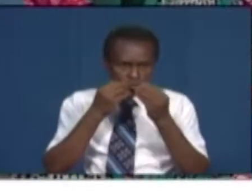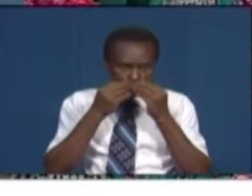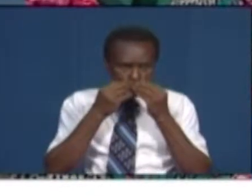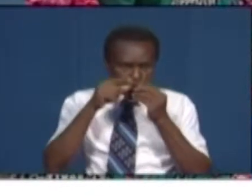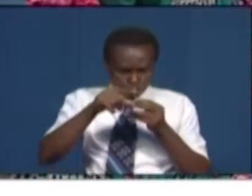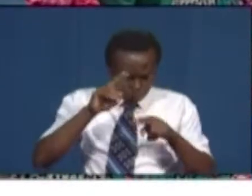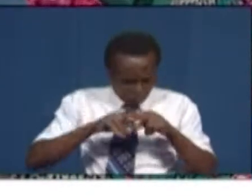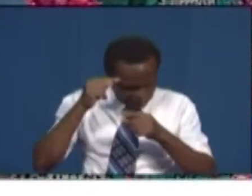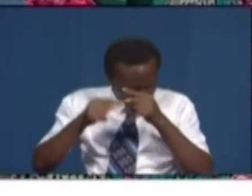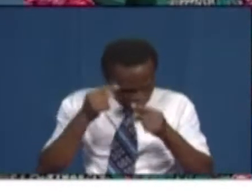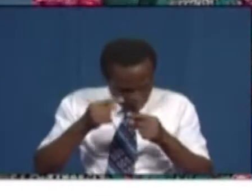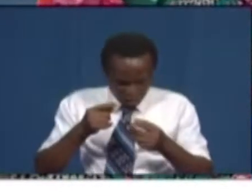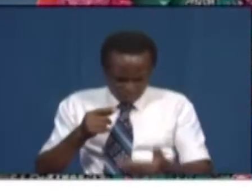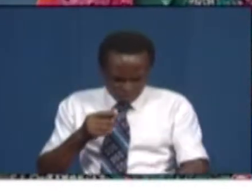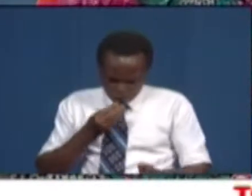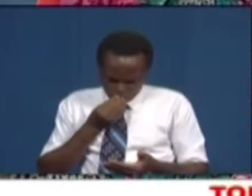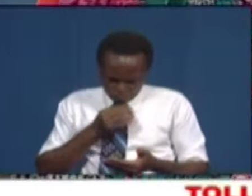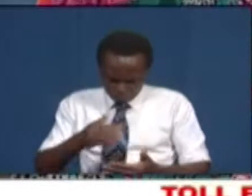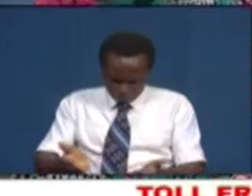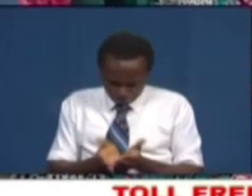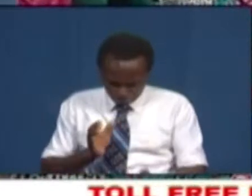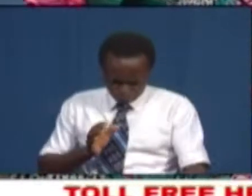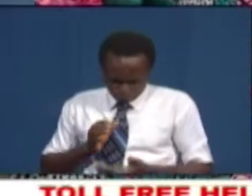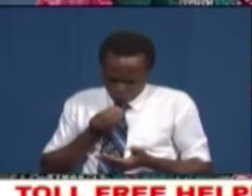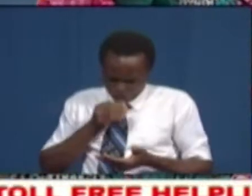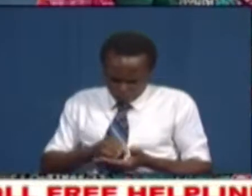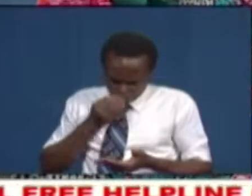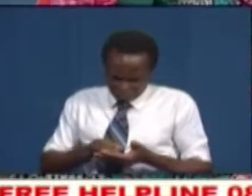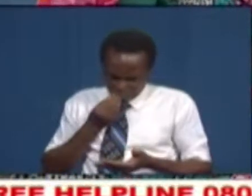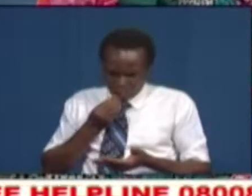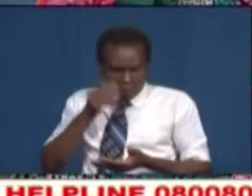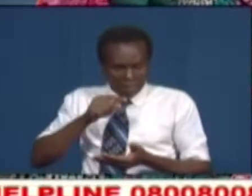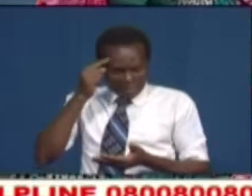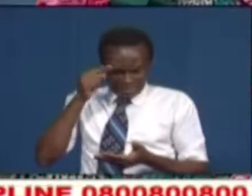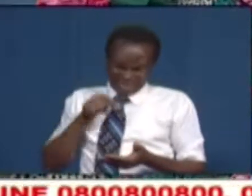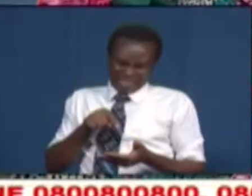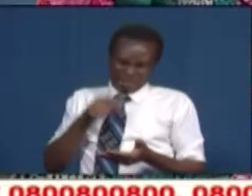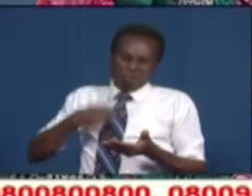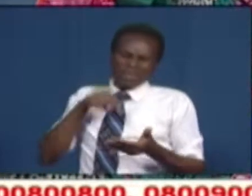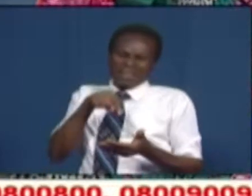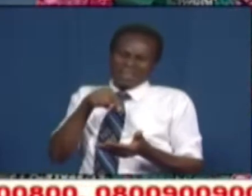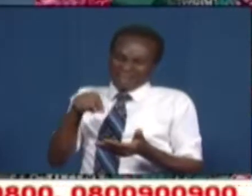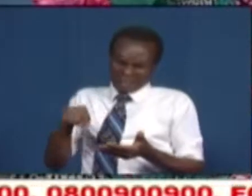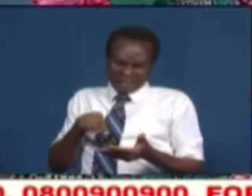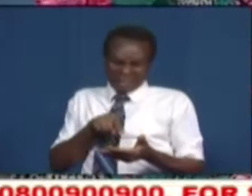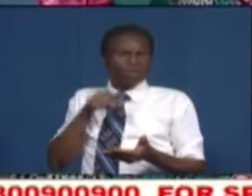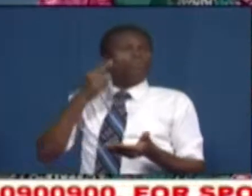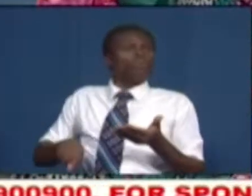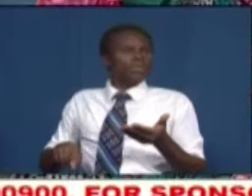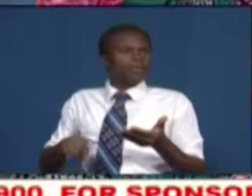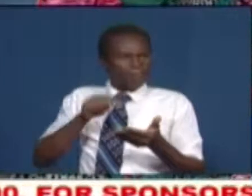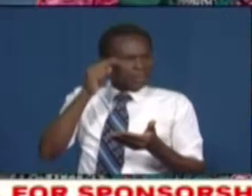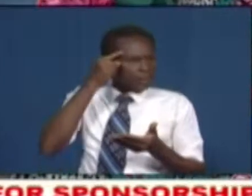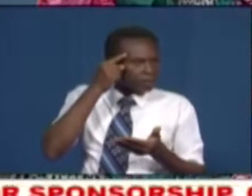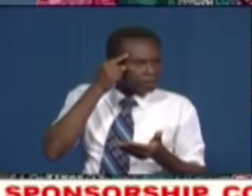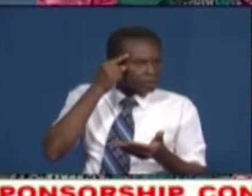is good for me. Mm-hmm. So you make sure you choose foods that are so healthy, okay? Mm-hmm. That are not too refined, that are not